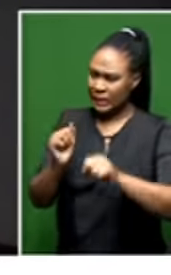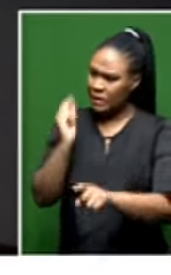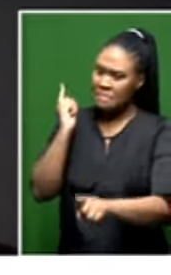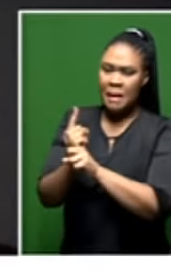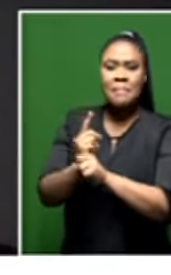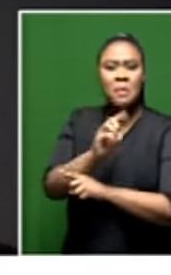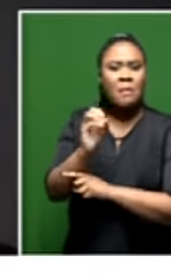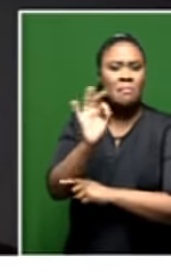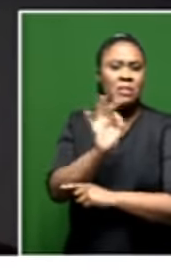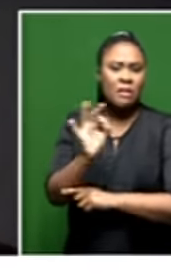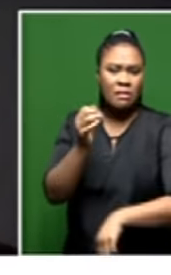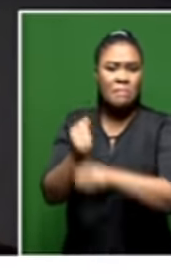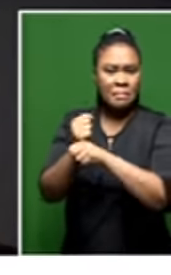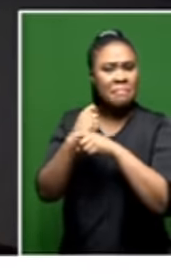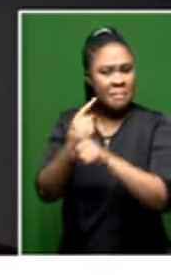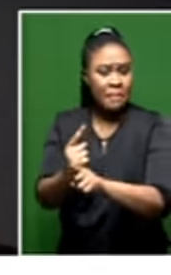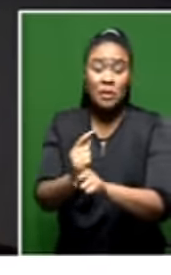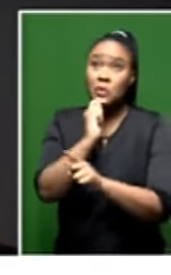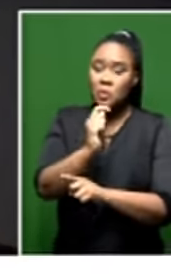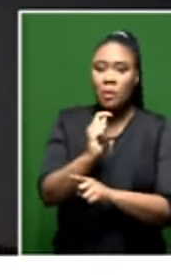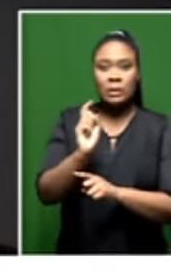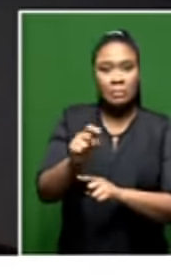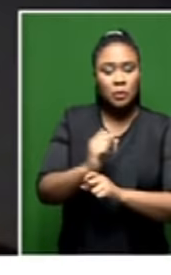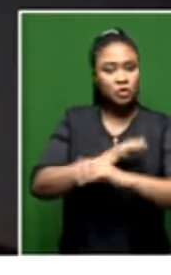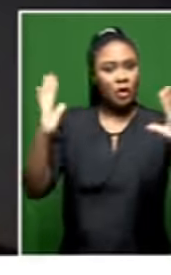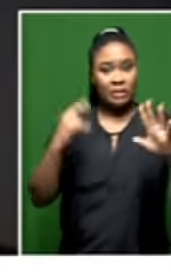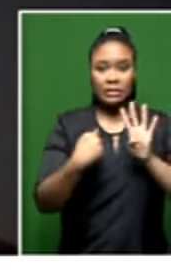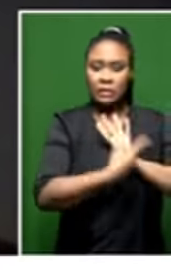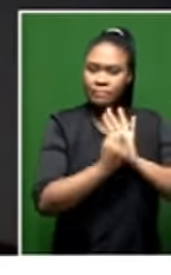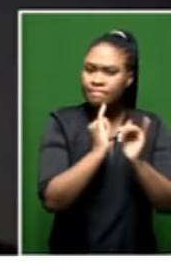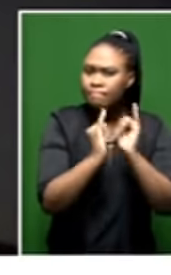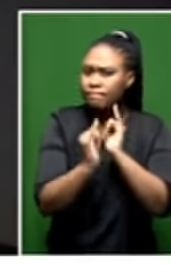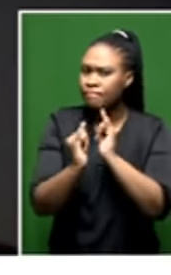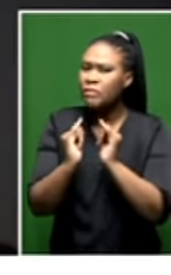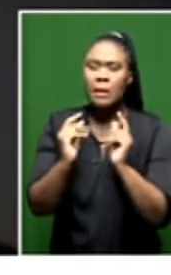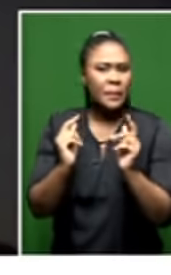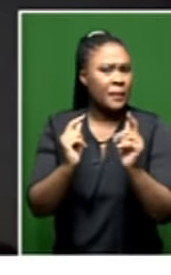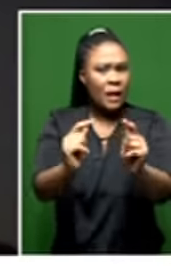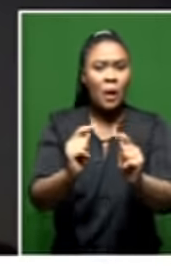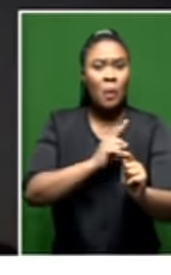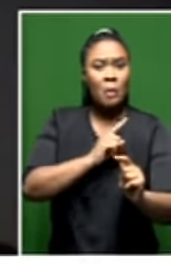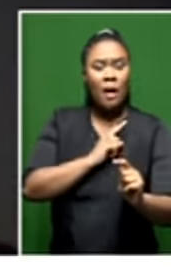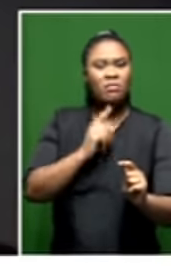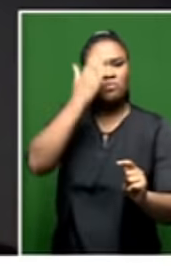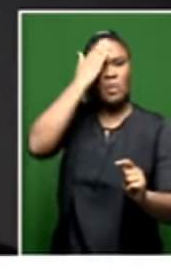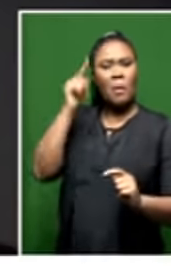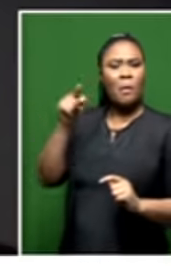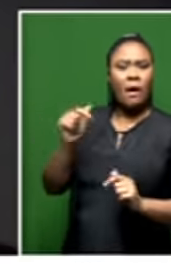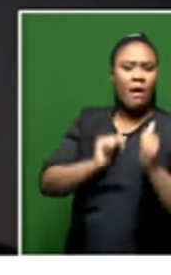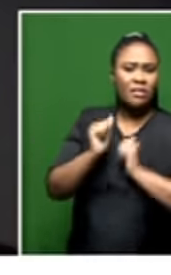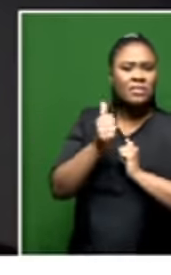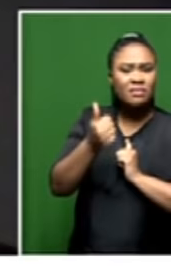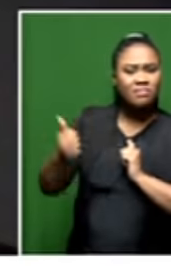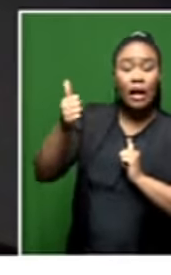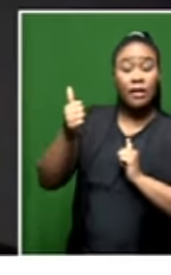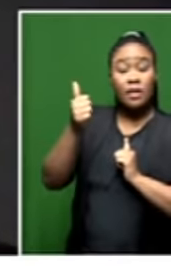it is unfortunate that the process wasn't started sooner, because it wasn't as if the retirement of the outgoing Chief Justice was a surprise. We knew